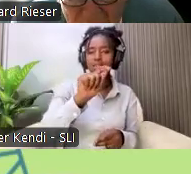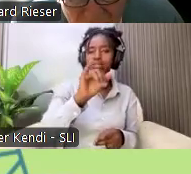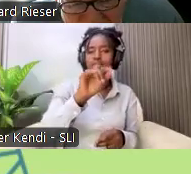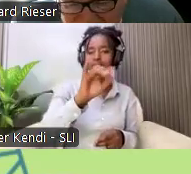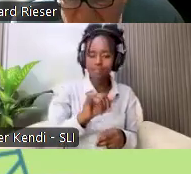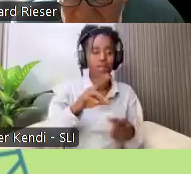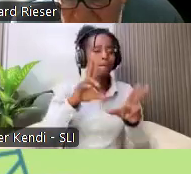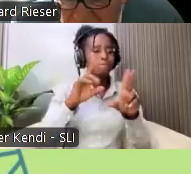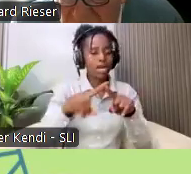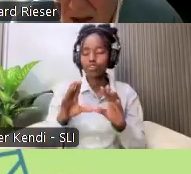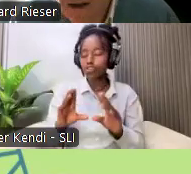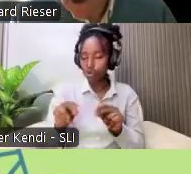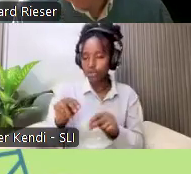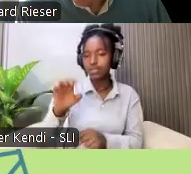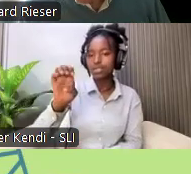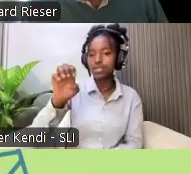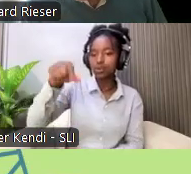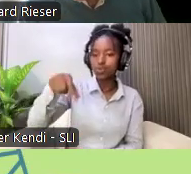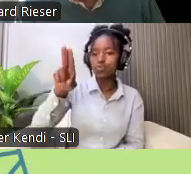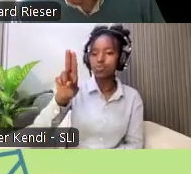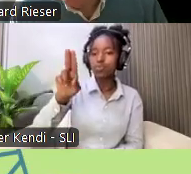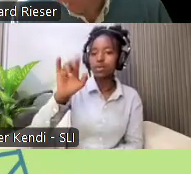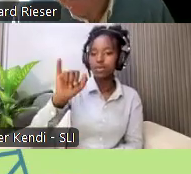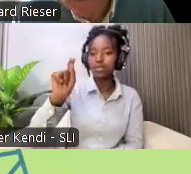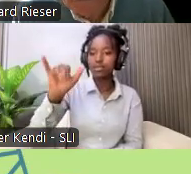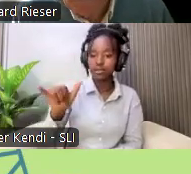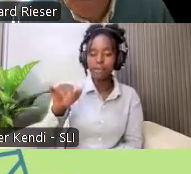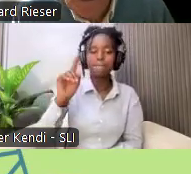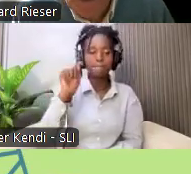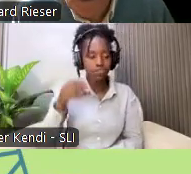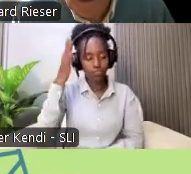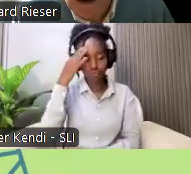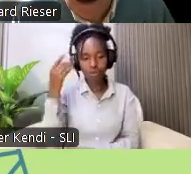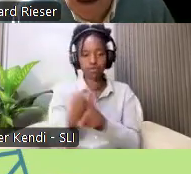equity, and they have to be changed. Next slide, please.